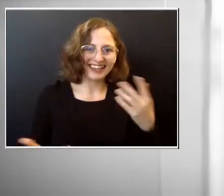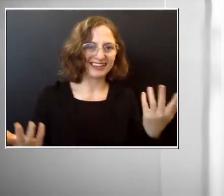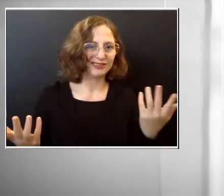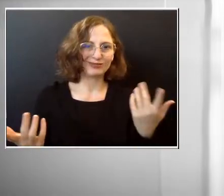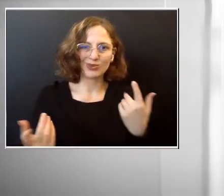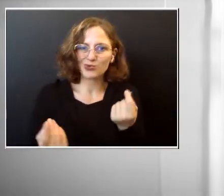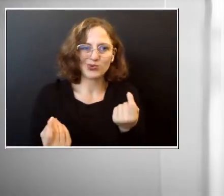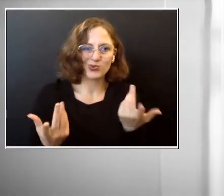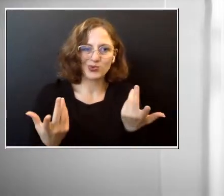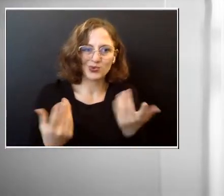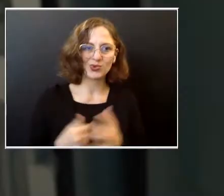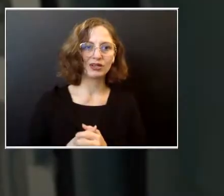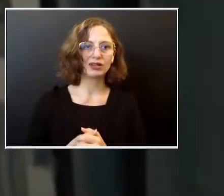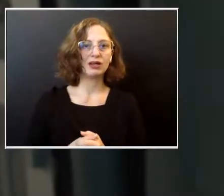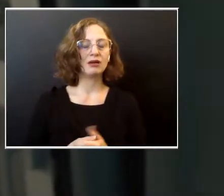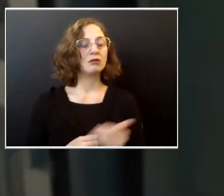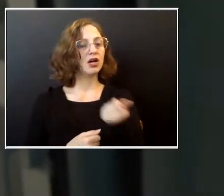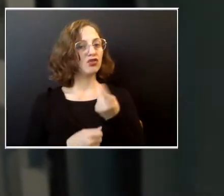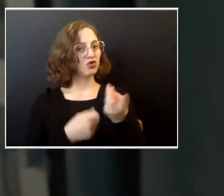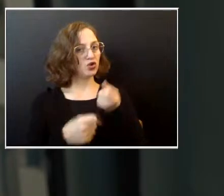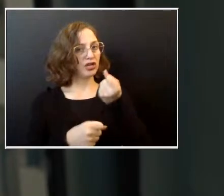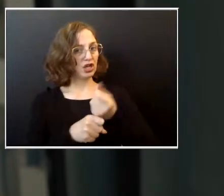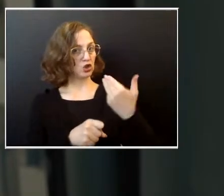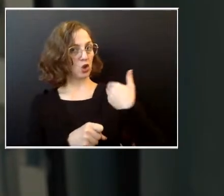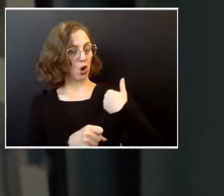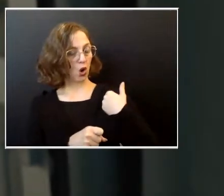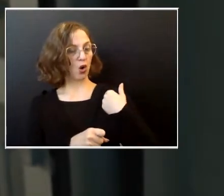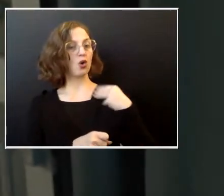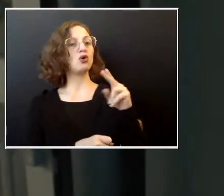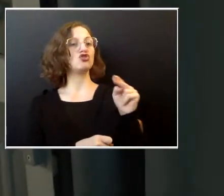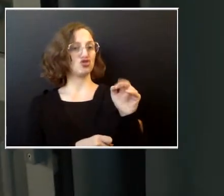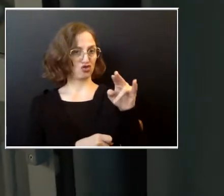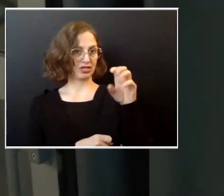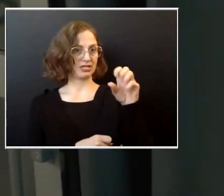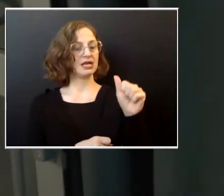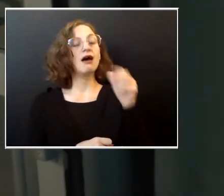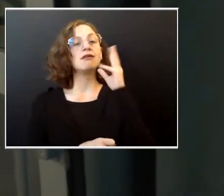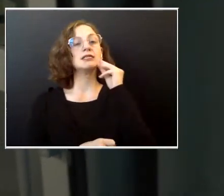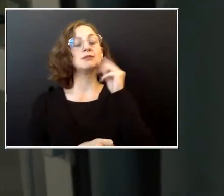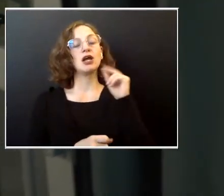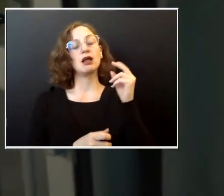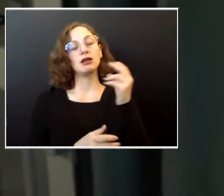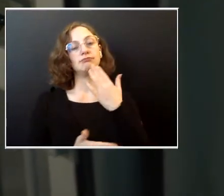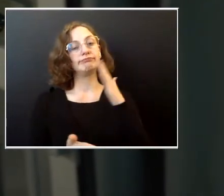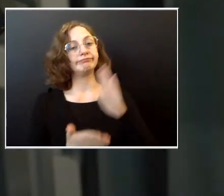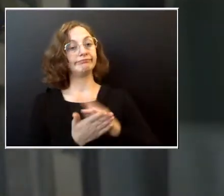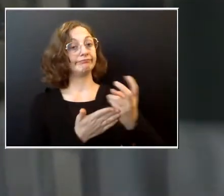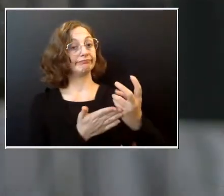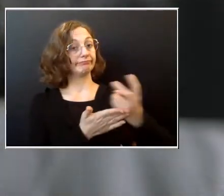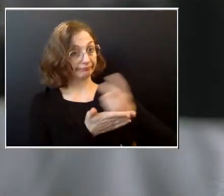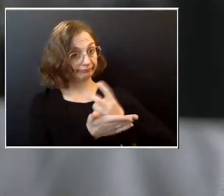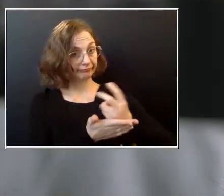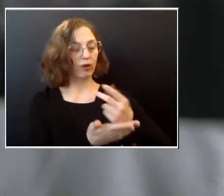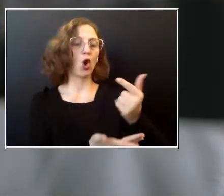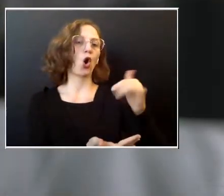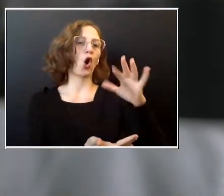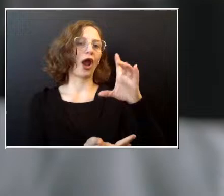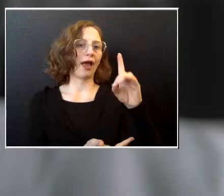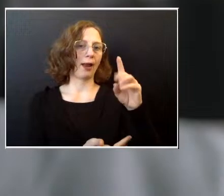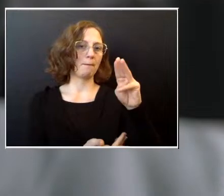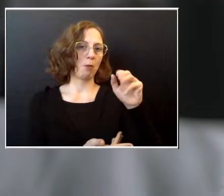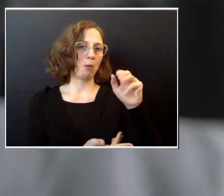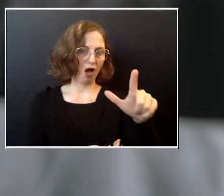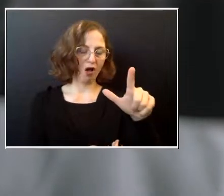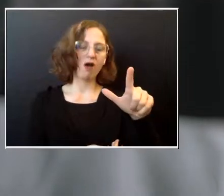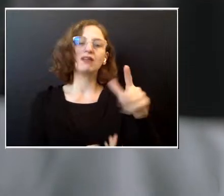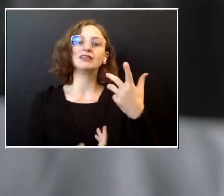few years ago, she could no longer deny what was happening. Like her mother, she too had Moya. And like her mother, she